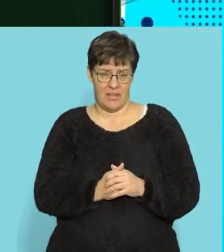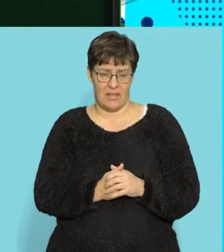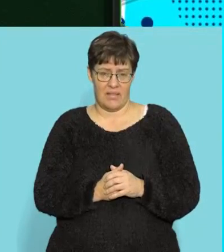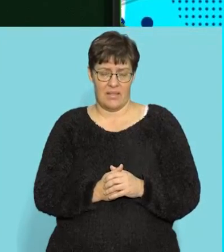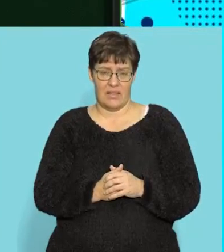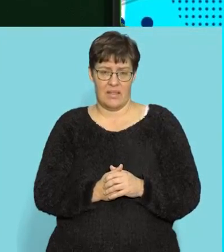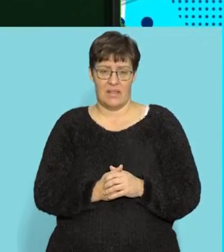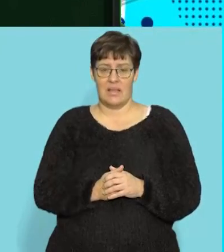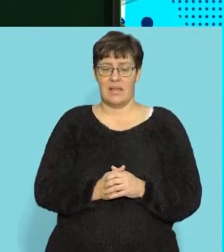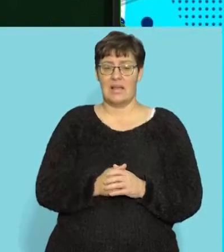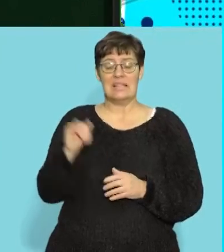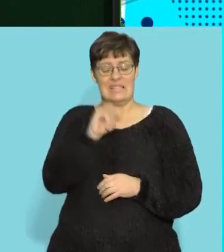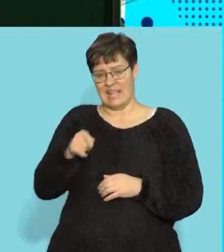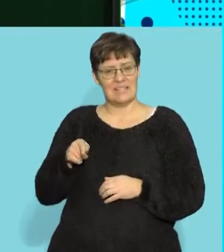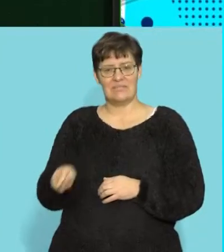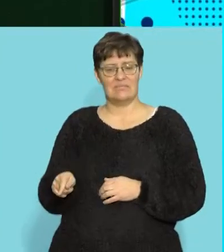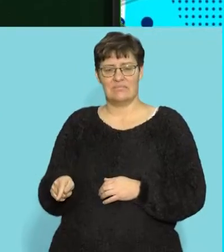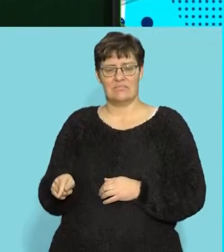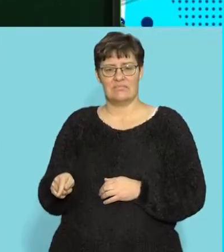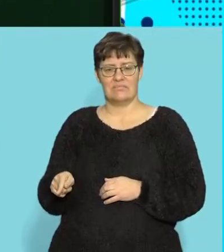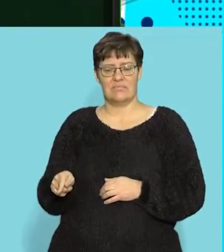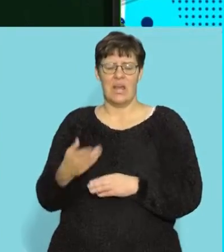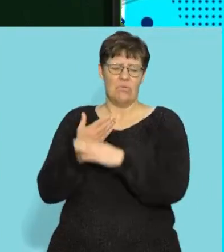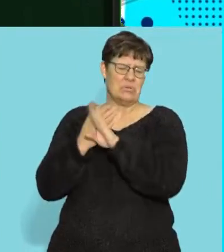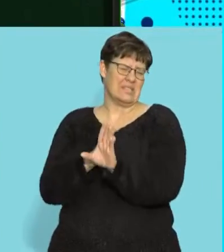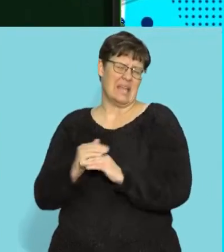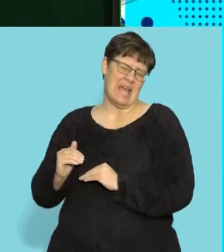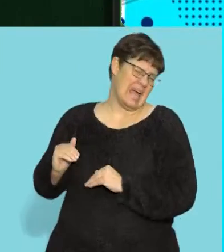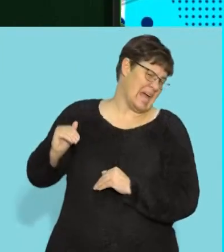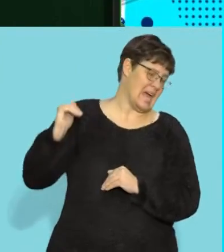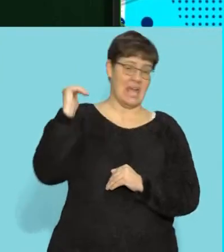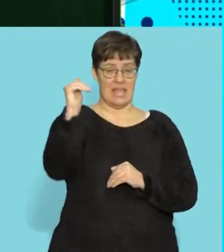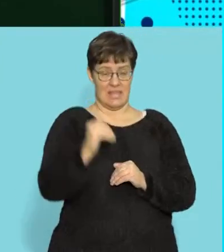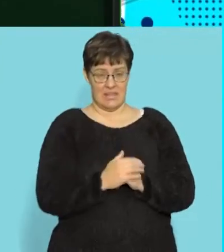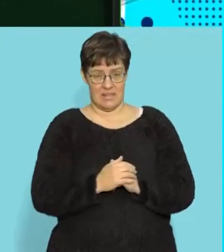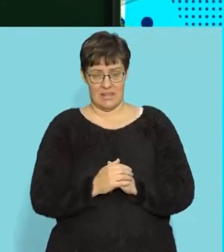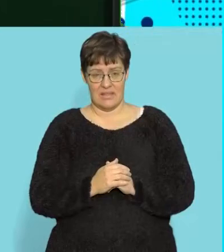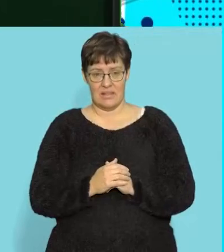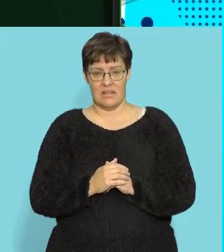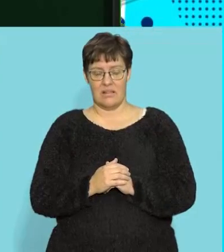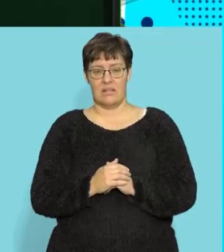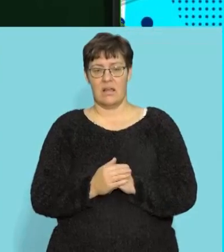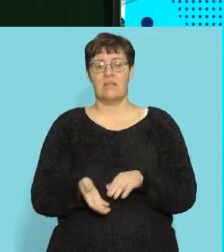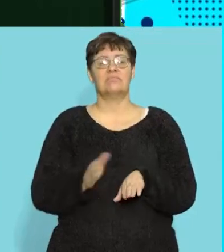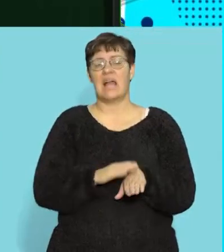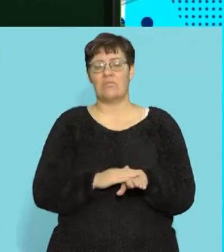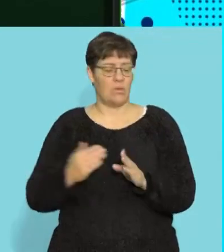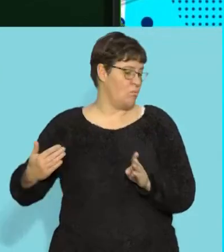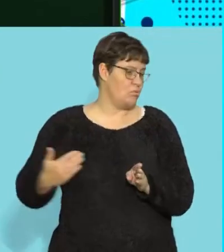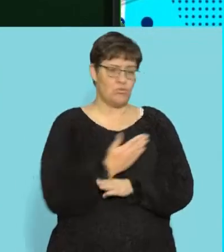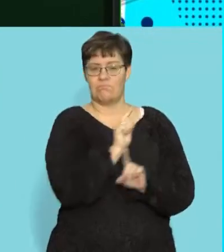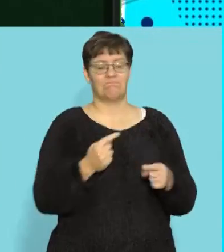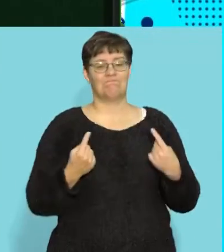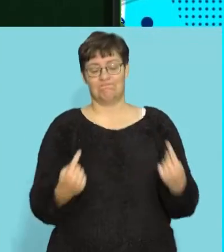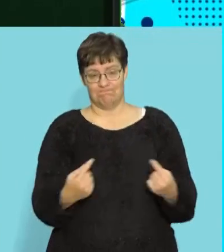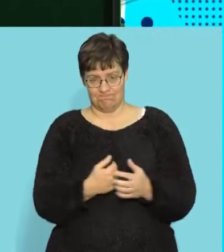a component Z is actually very high resistance, such that there's very little current or no